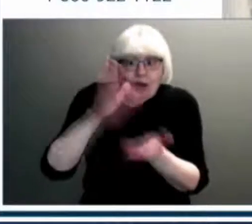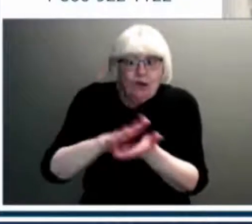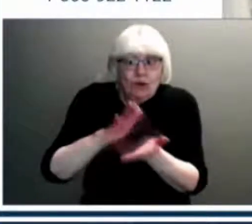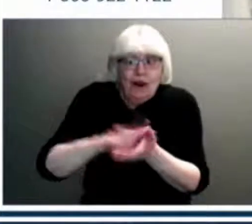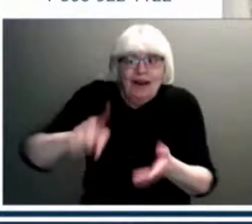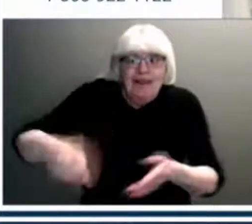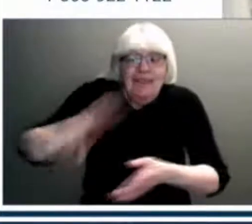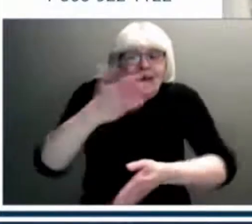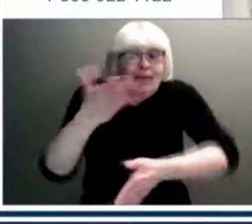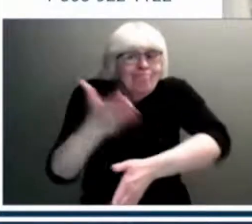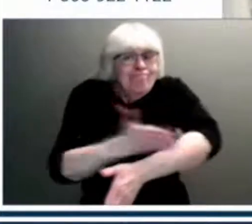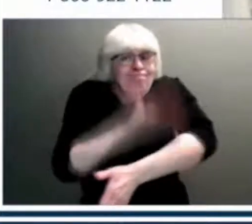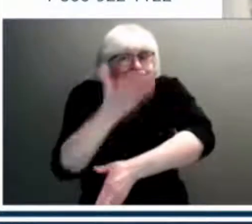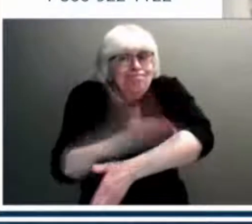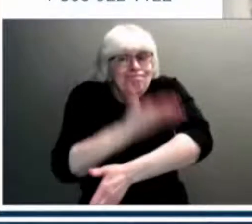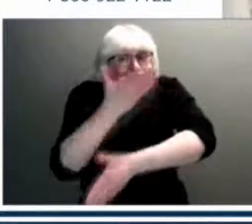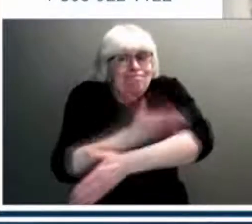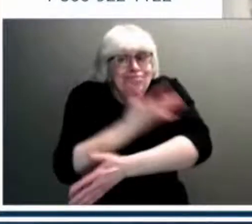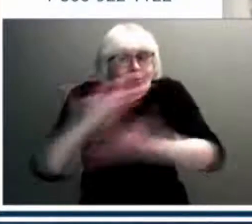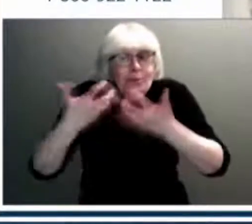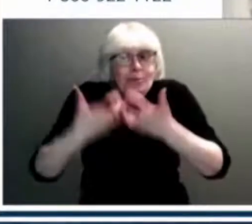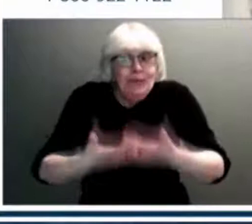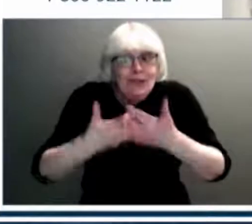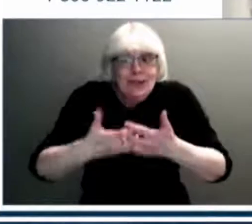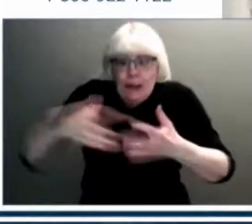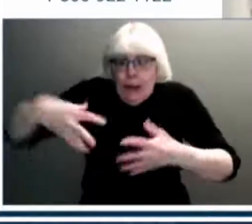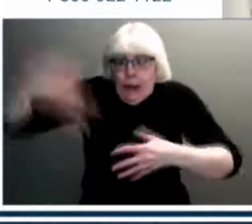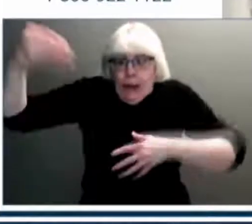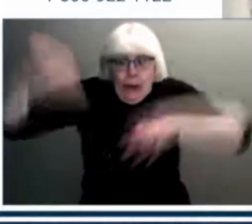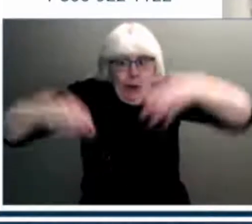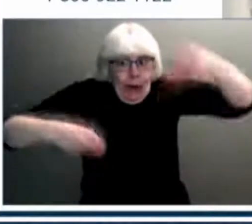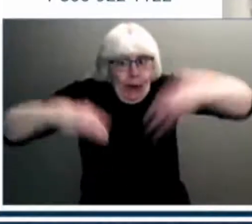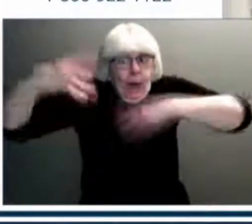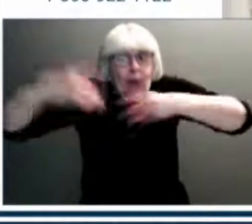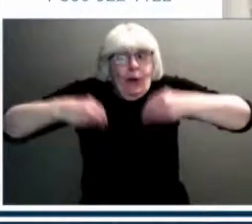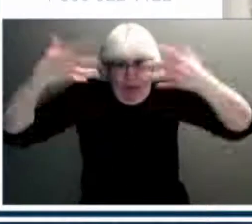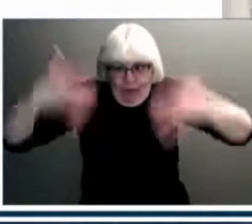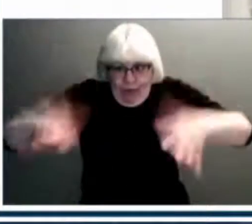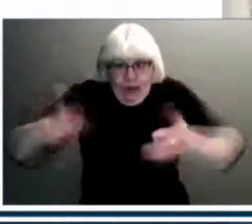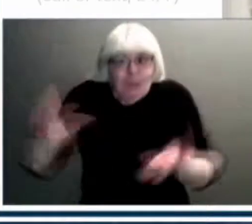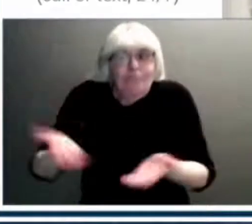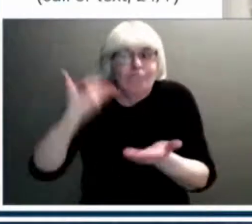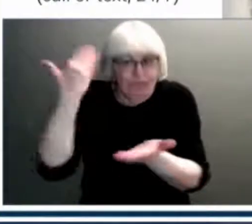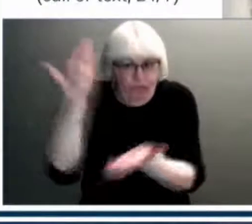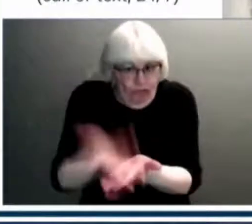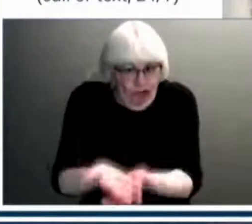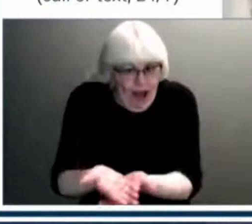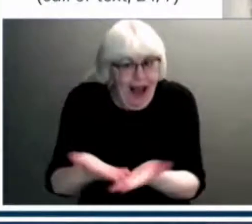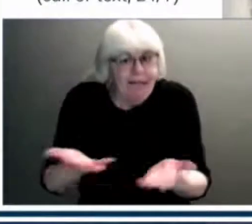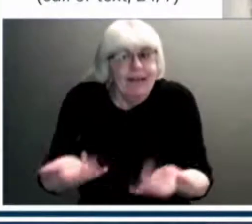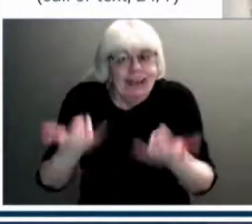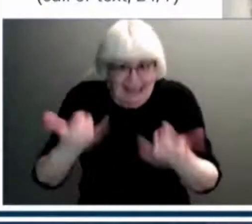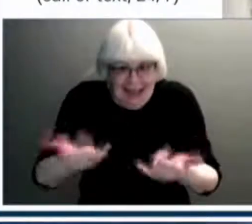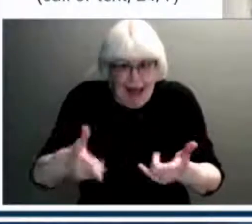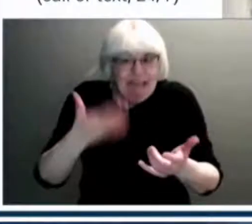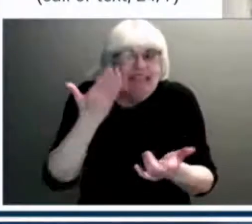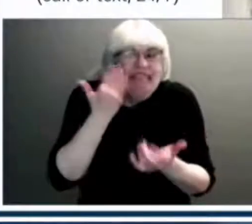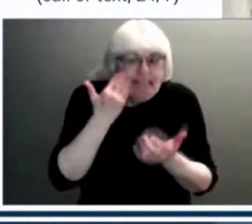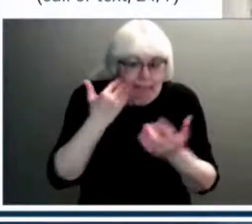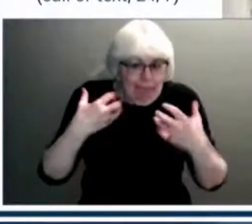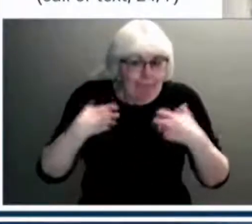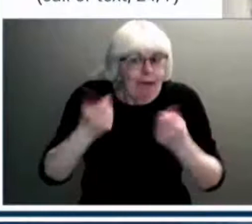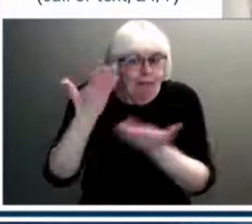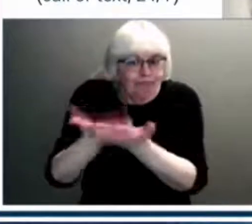has arrived. Those systems are on the ground. They arrived on Monday, and they've been distributed to classrooms across the